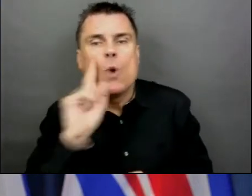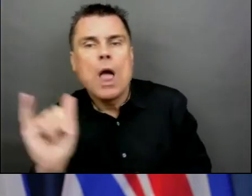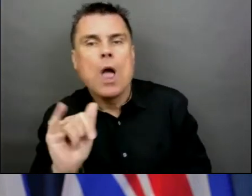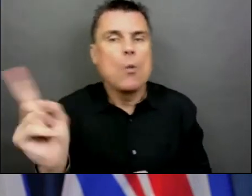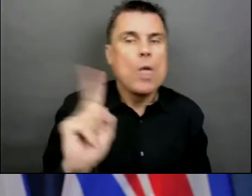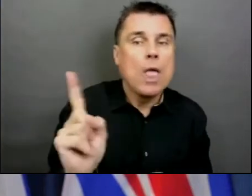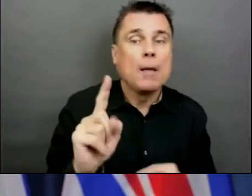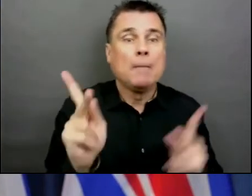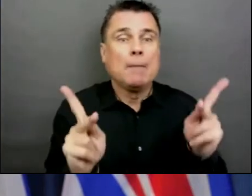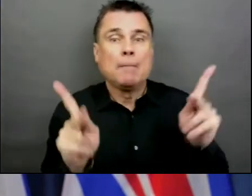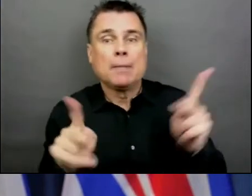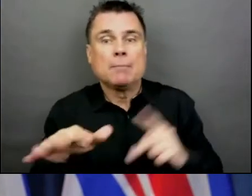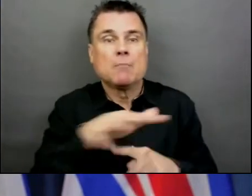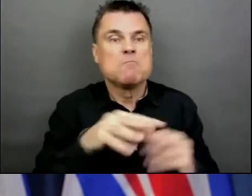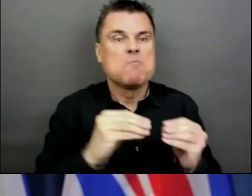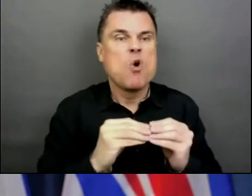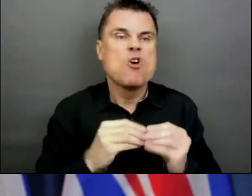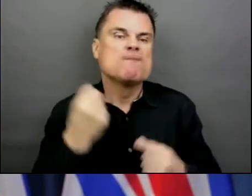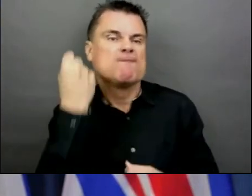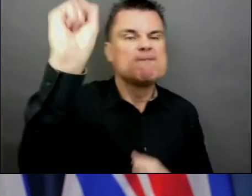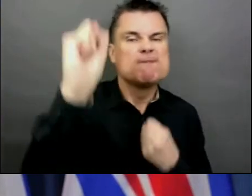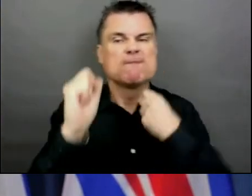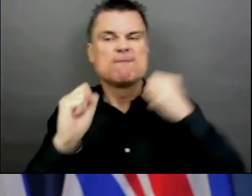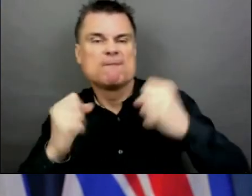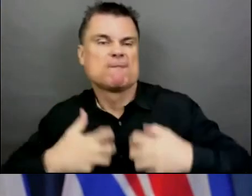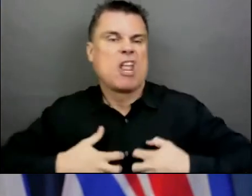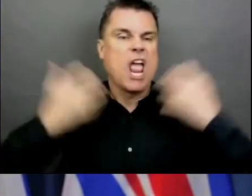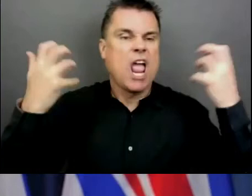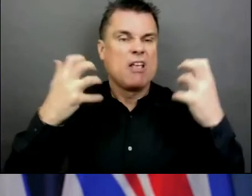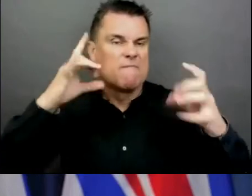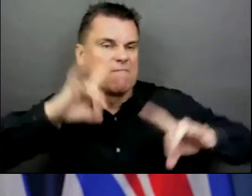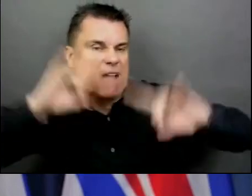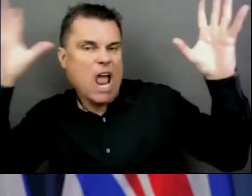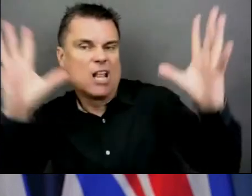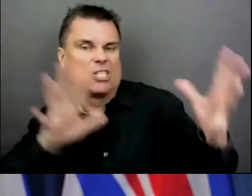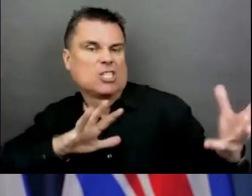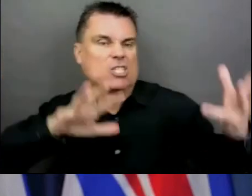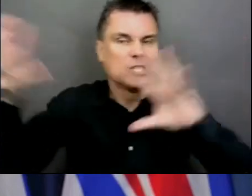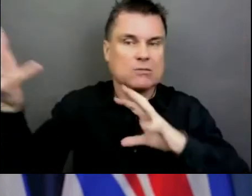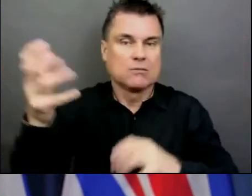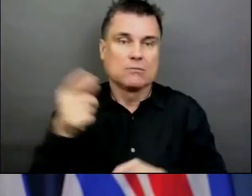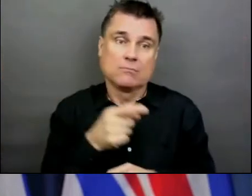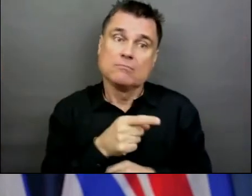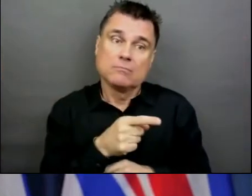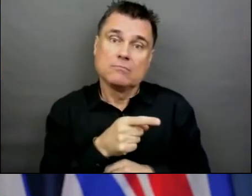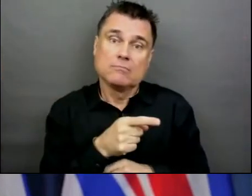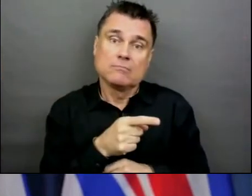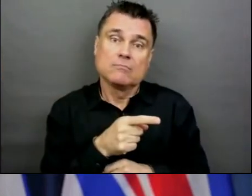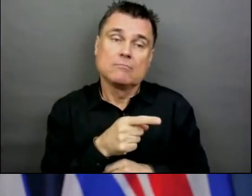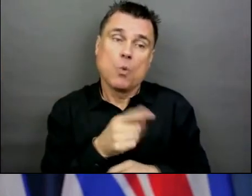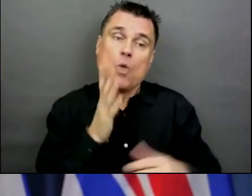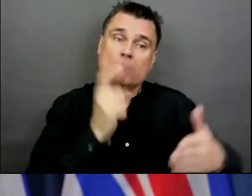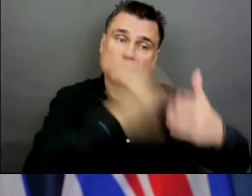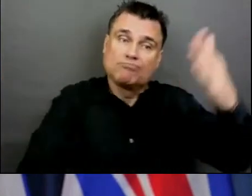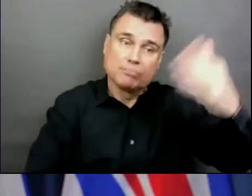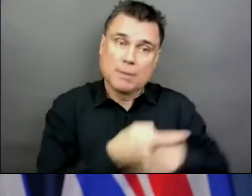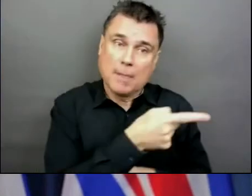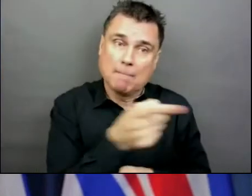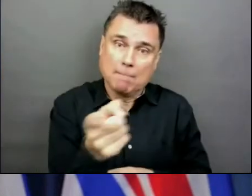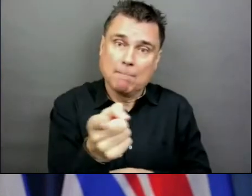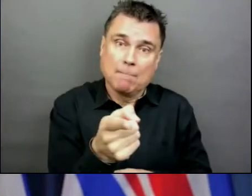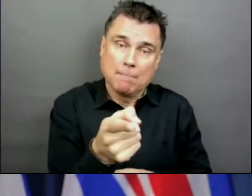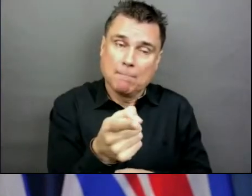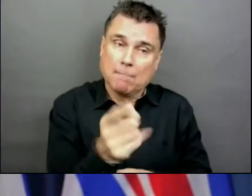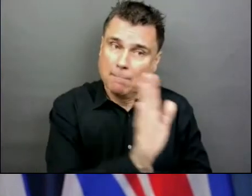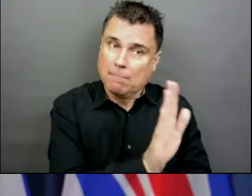abusive or violent. So the fine structure is there. I can tell you that up to date, I think